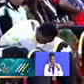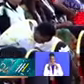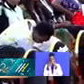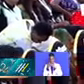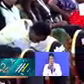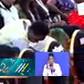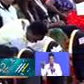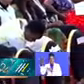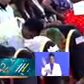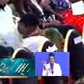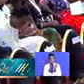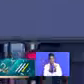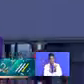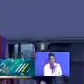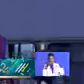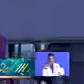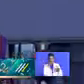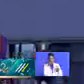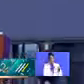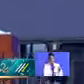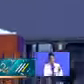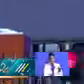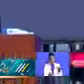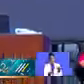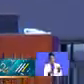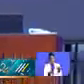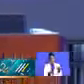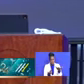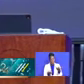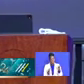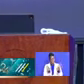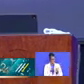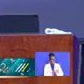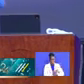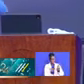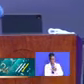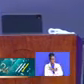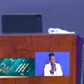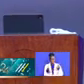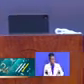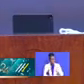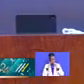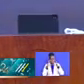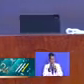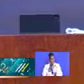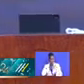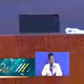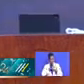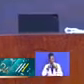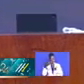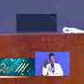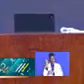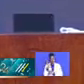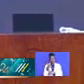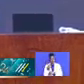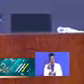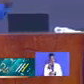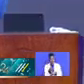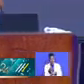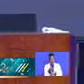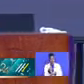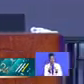God the Bible says that the Earth is the Lord and everything in it belongs to him so